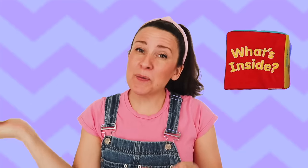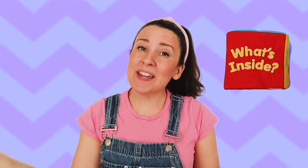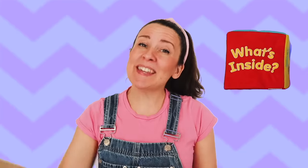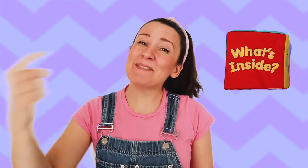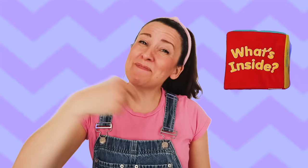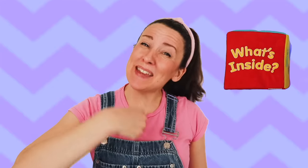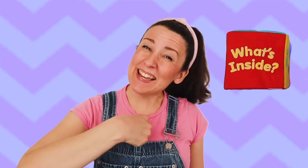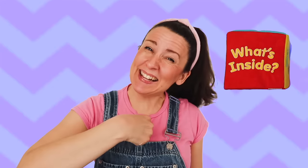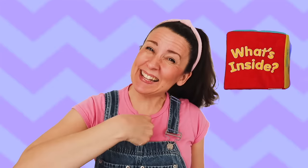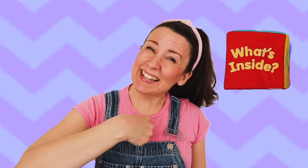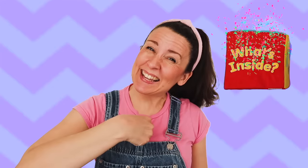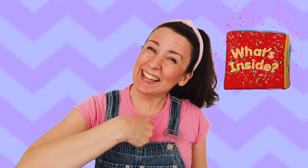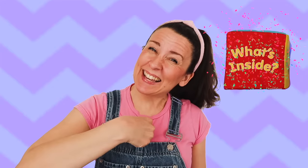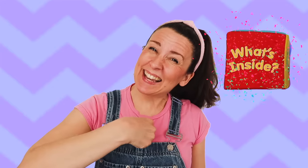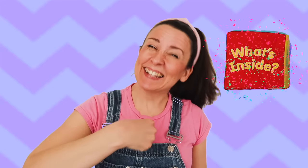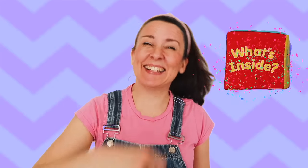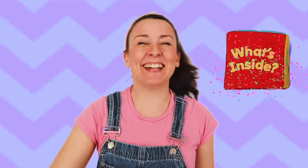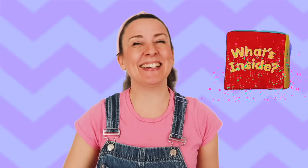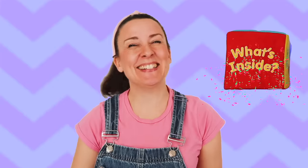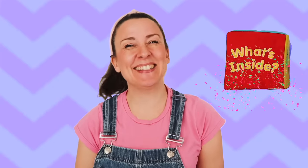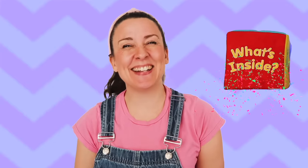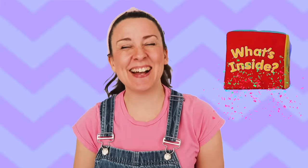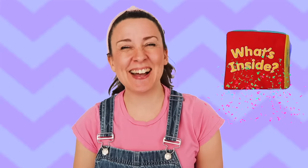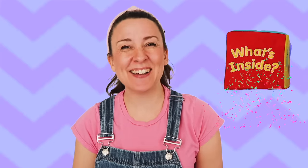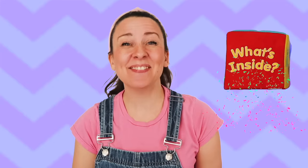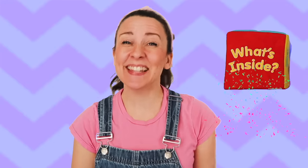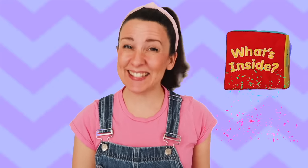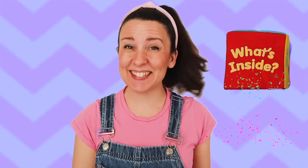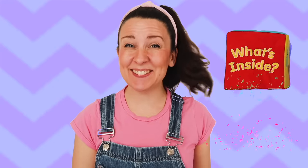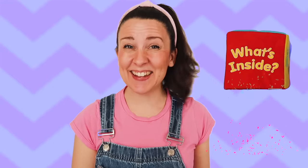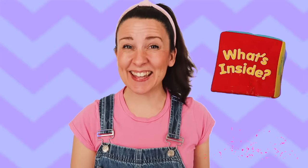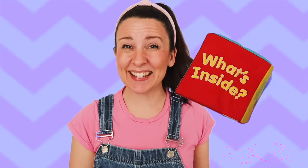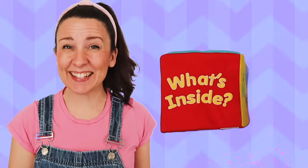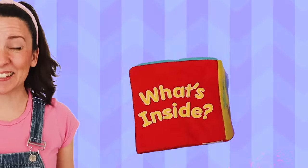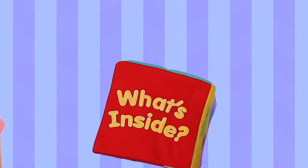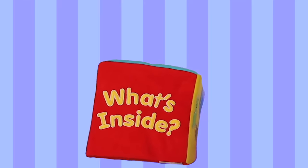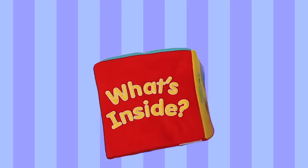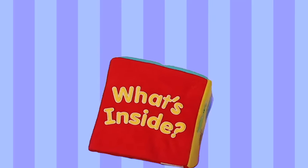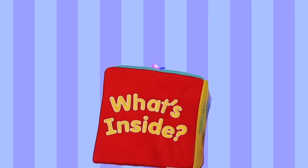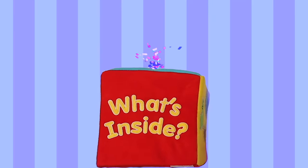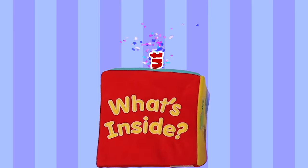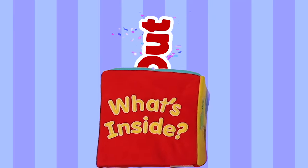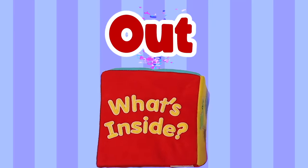out with me? Good job! Let's do it!